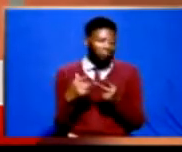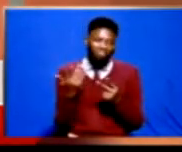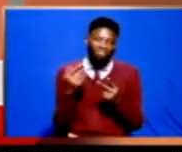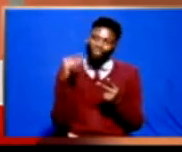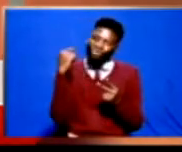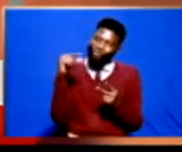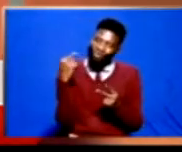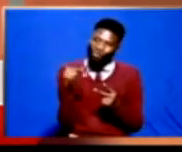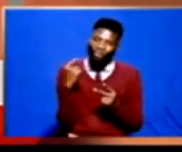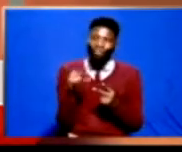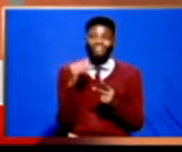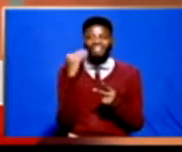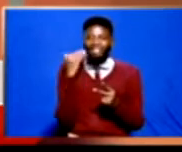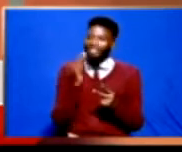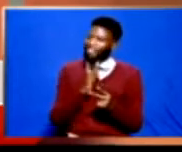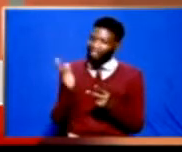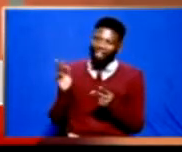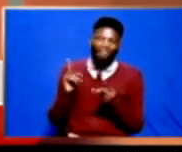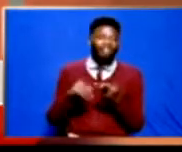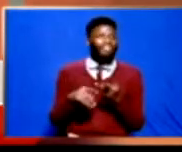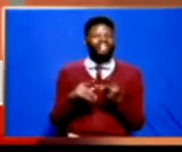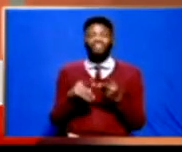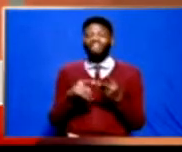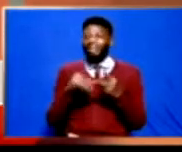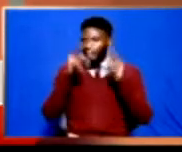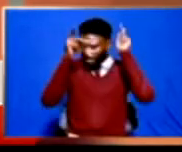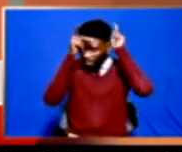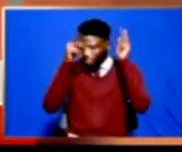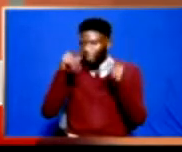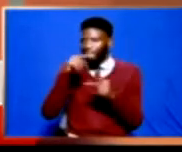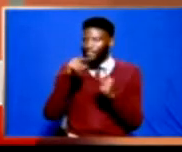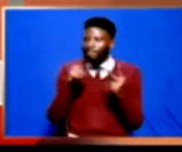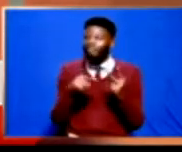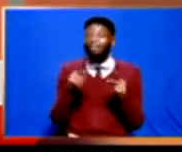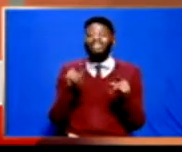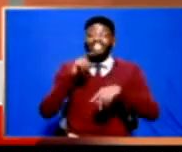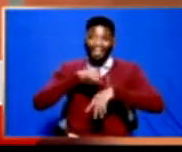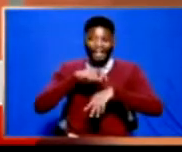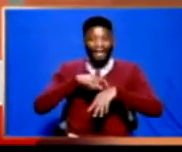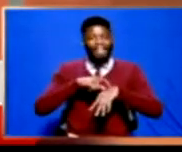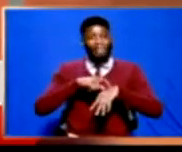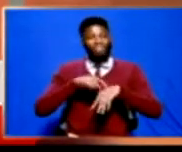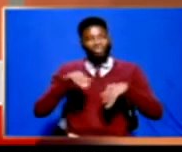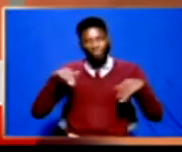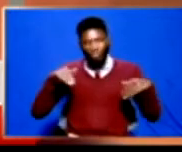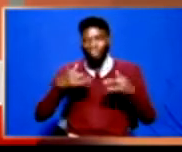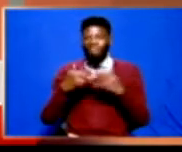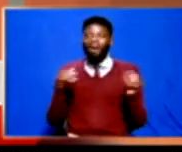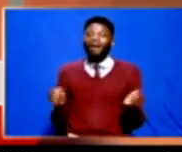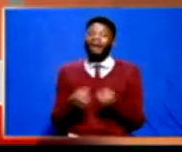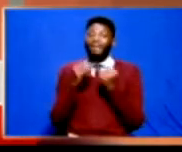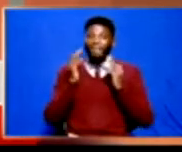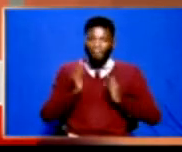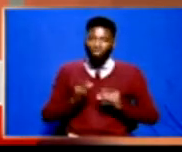we found in Siaya and in Kakamega, the time that it takes before somebody can come and make what we call